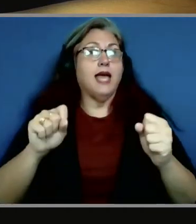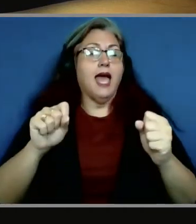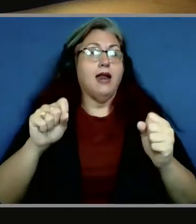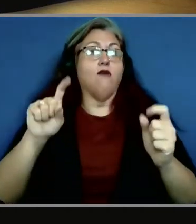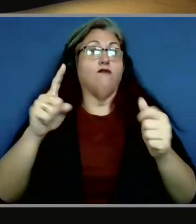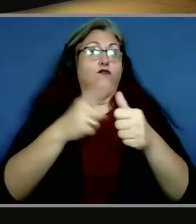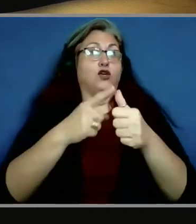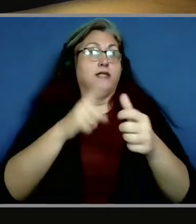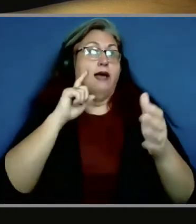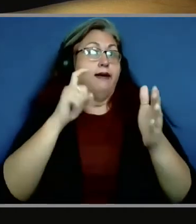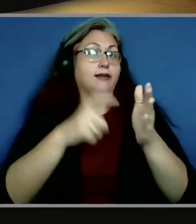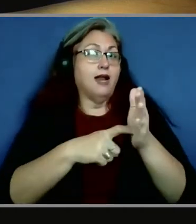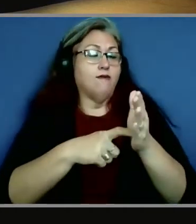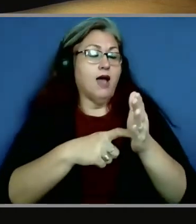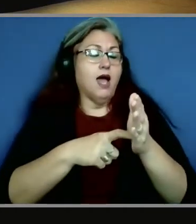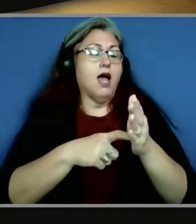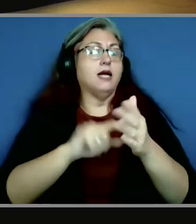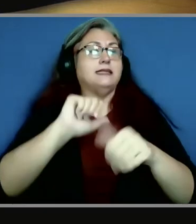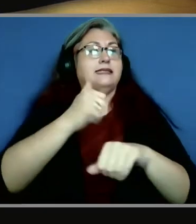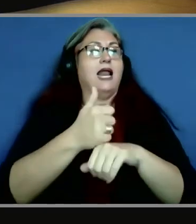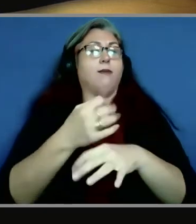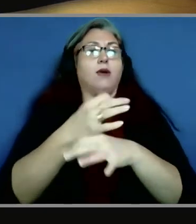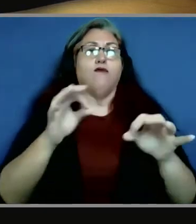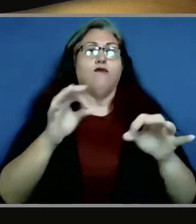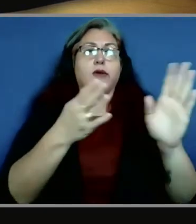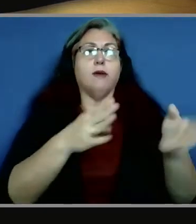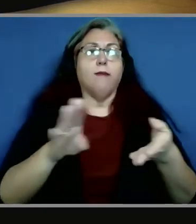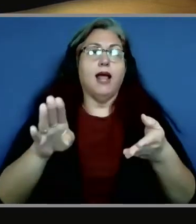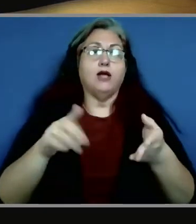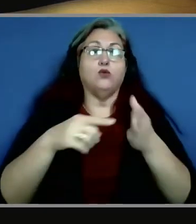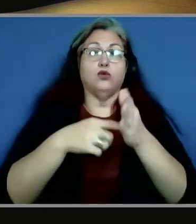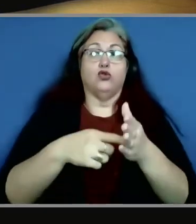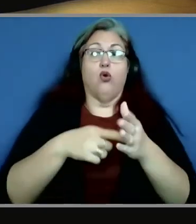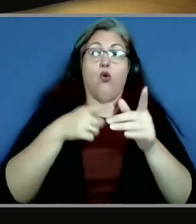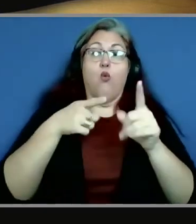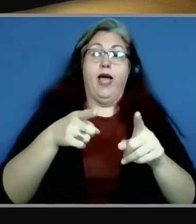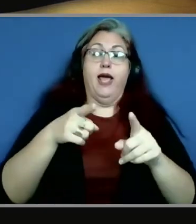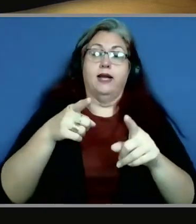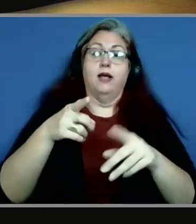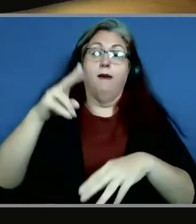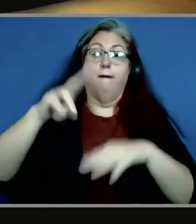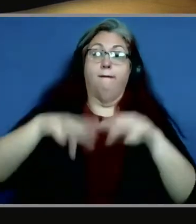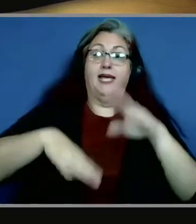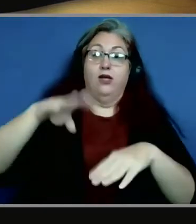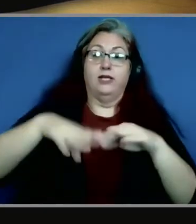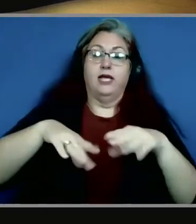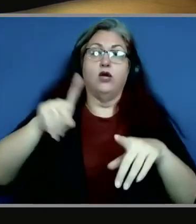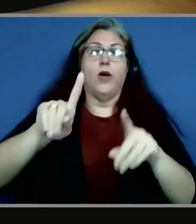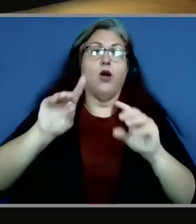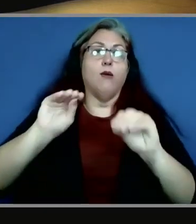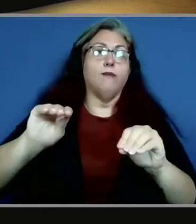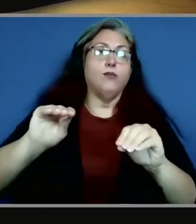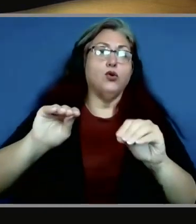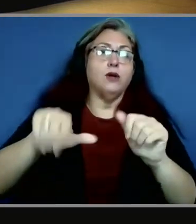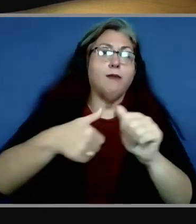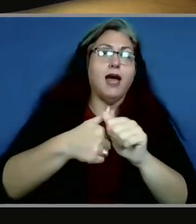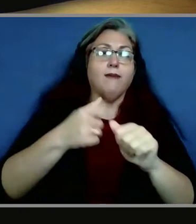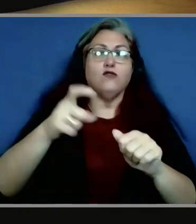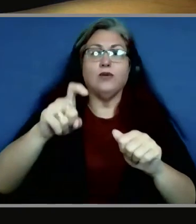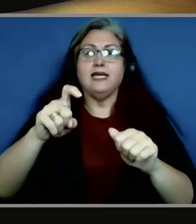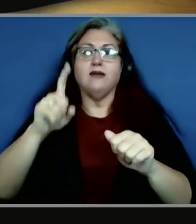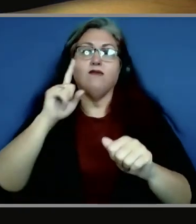identify and have free plans that show when you're building a new house where you can put backing in case you need future